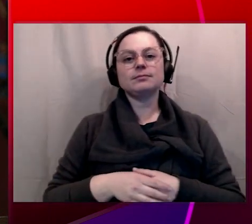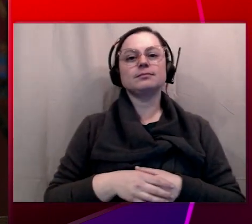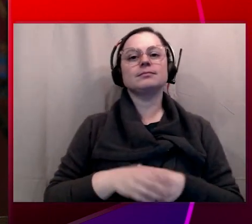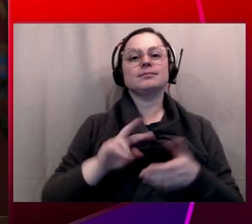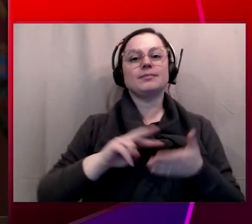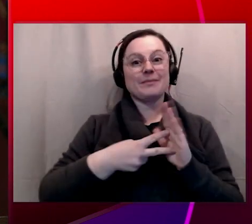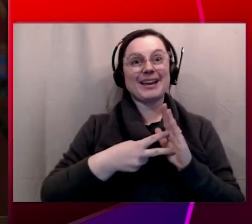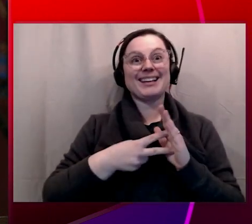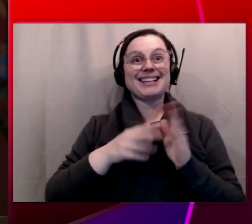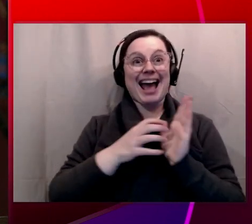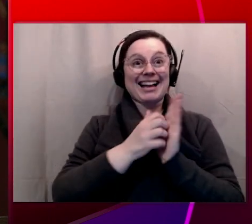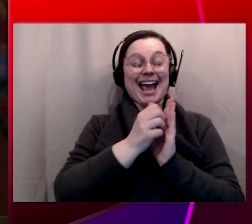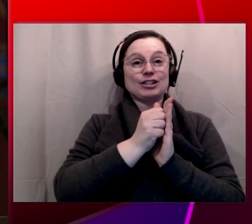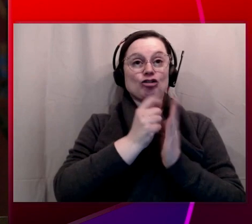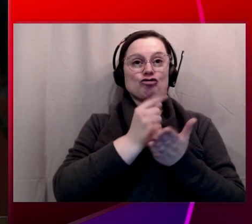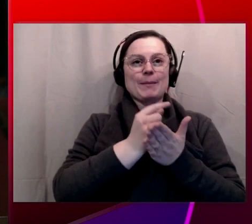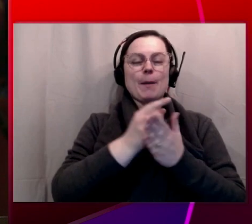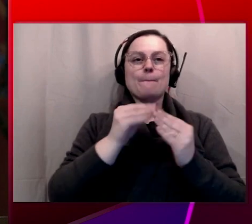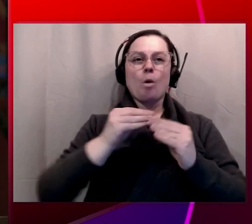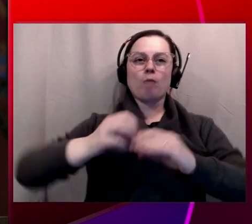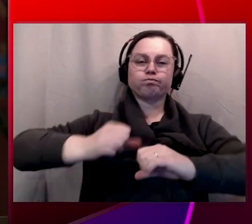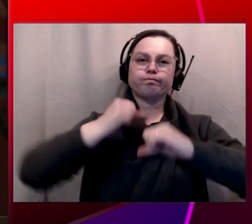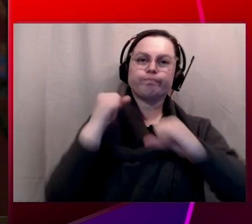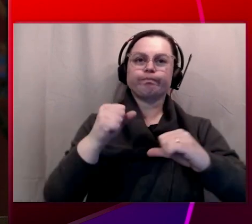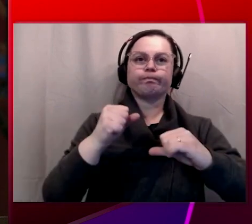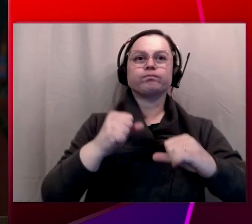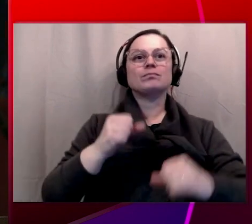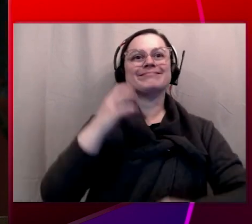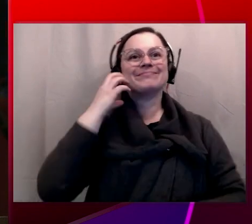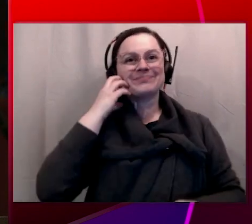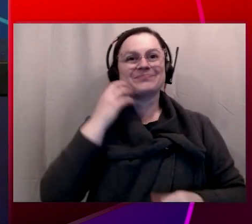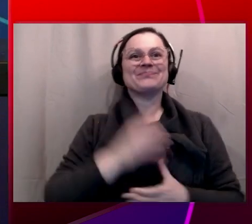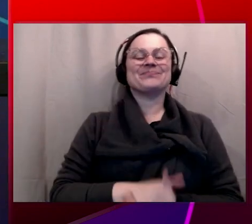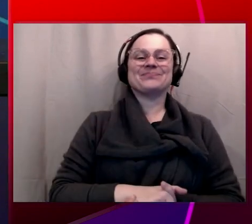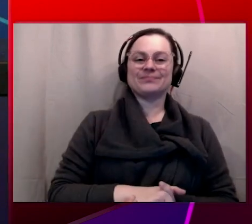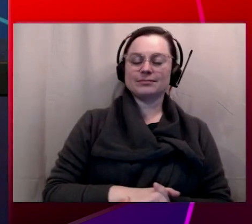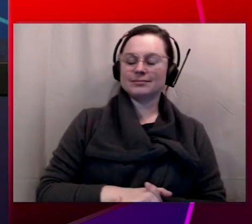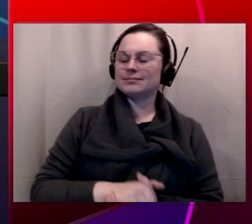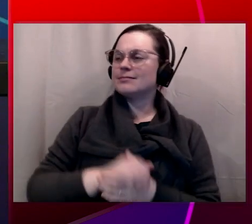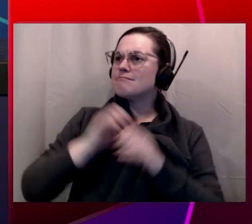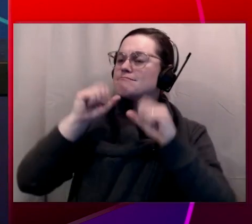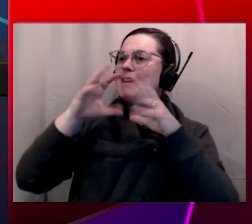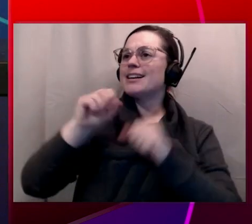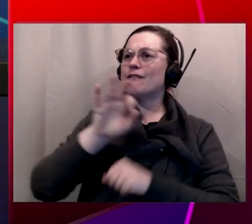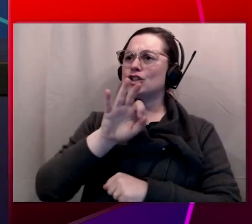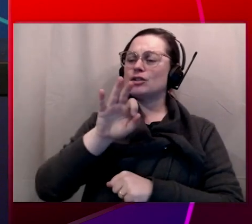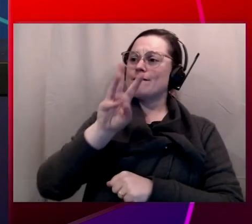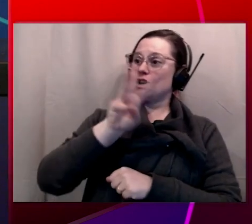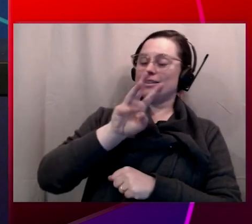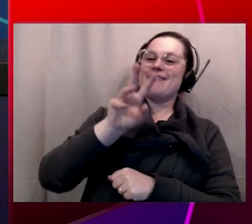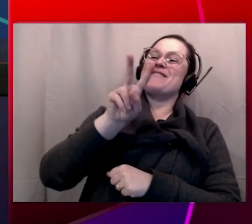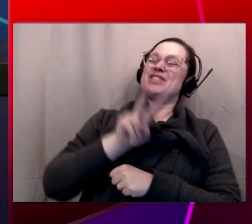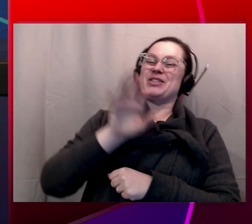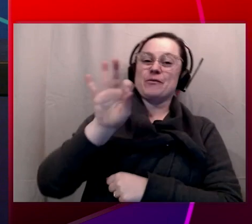cancer treatments, for example. Wow. That's amazing. And so this Virtual Flow, is this something that other